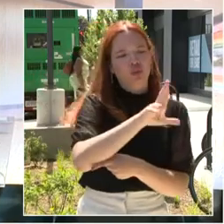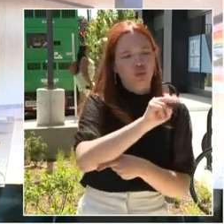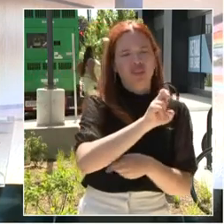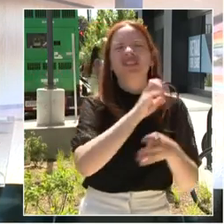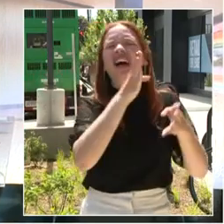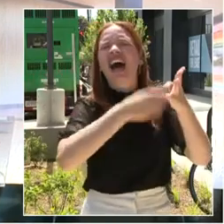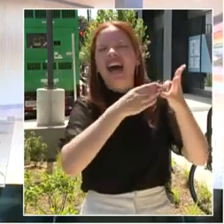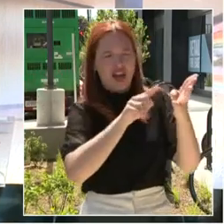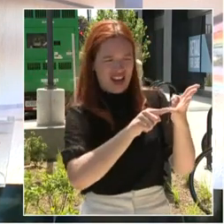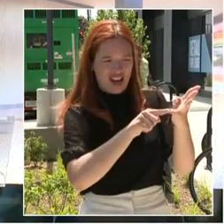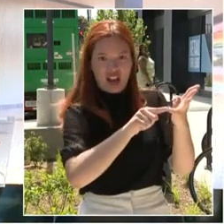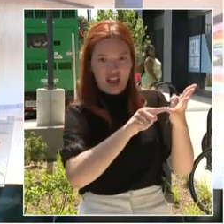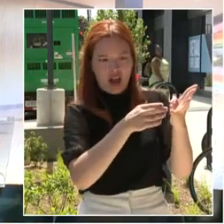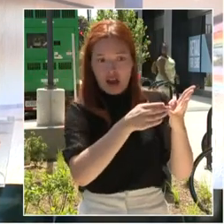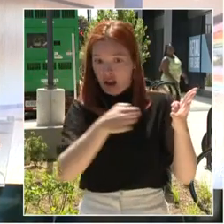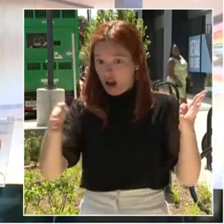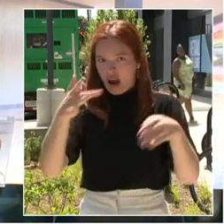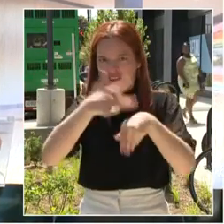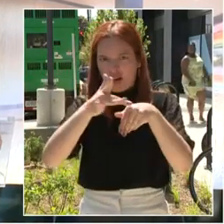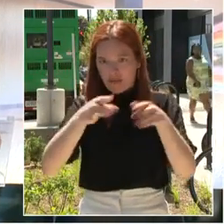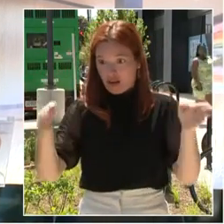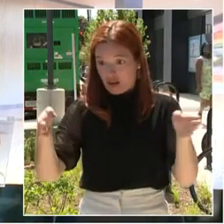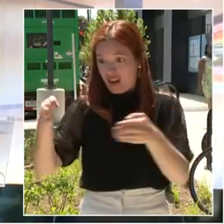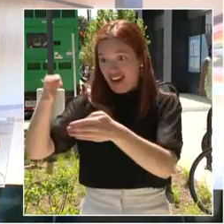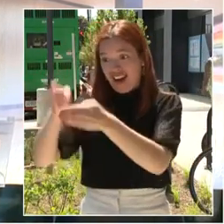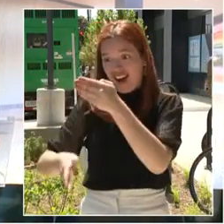that offering. You can go to